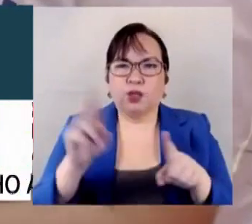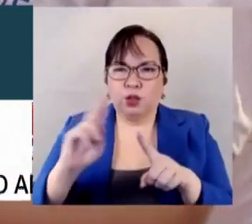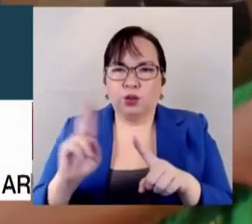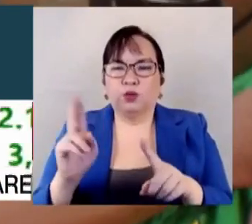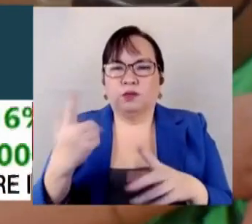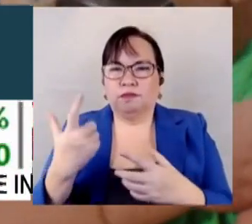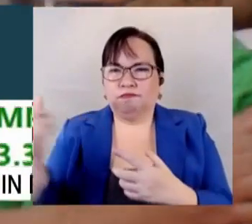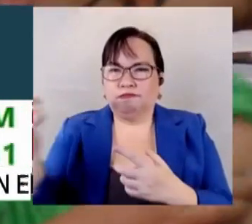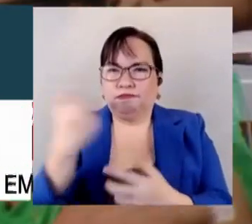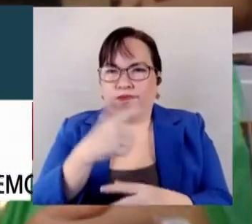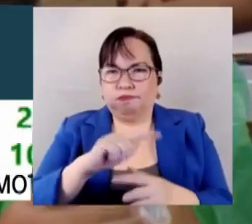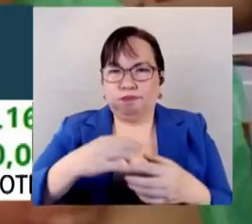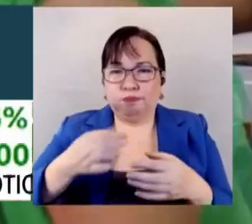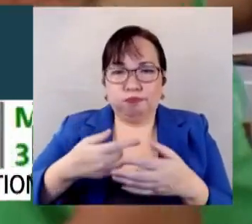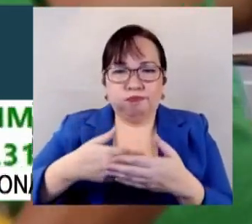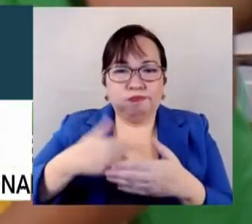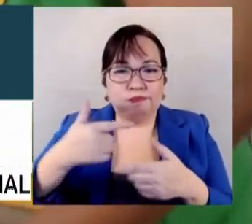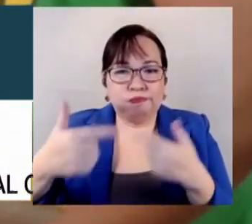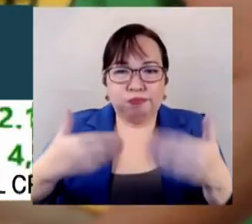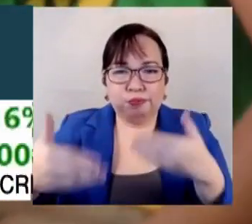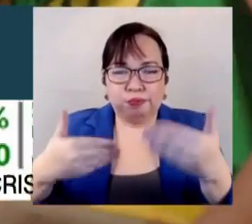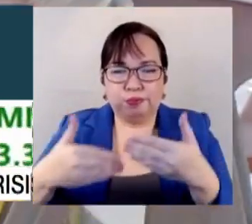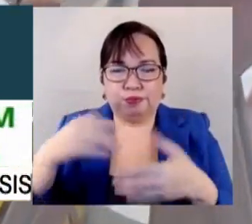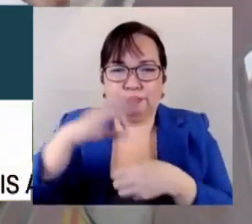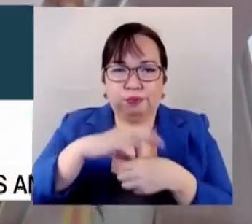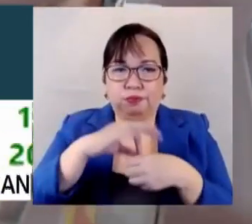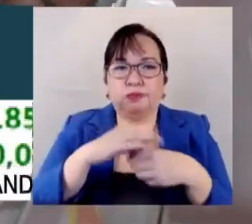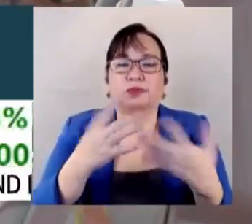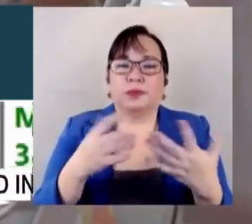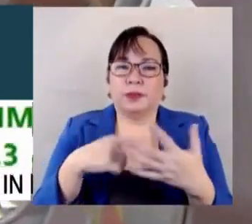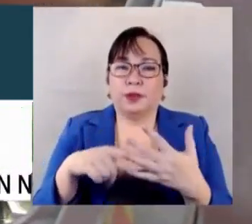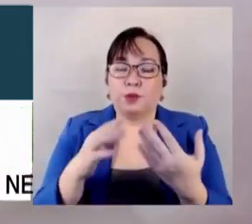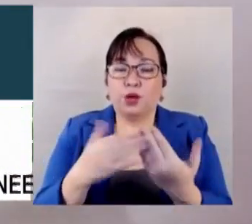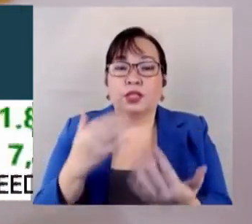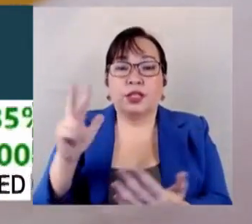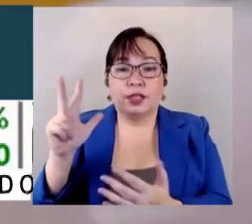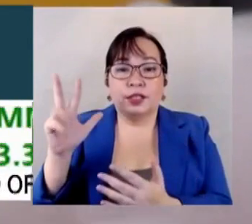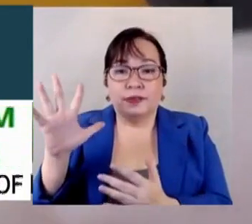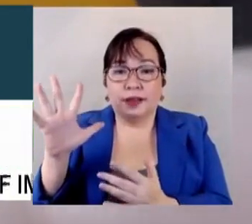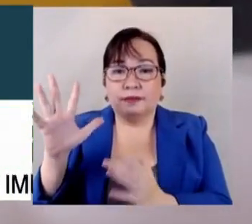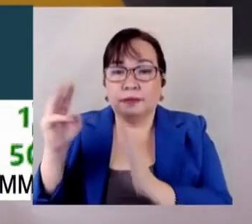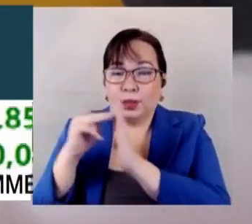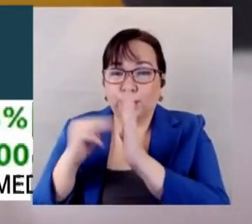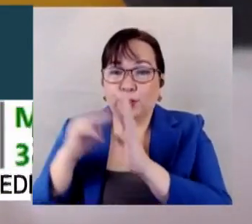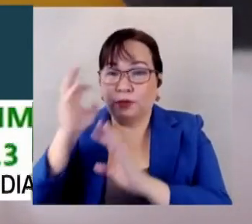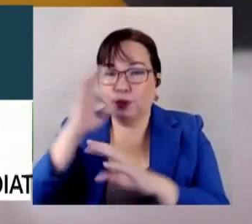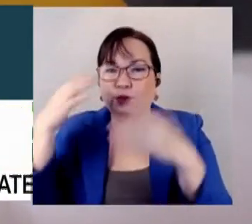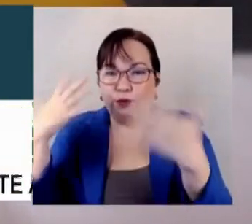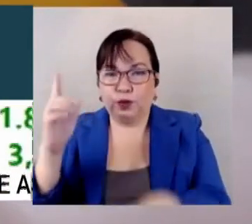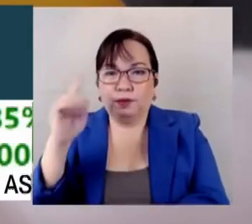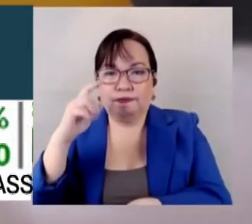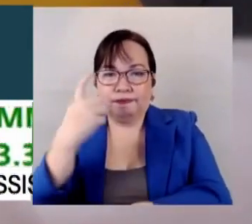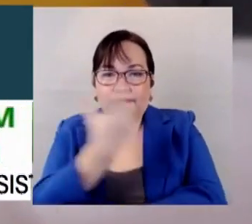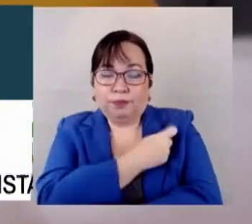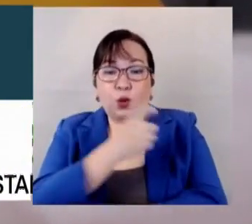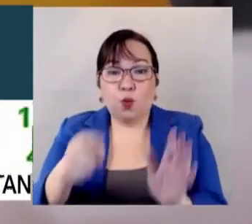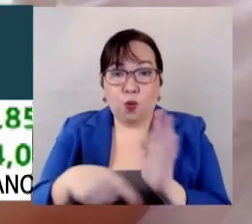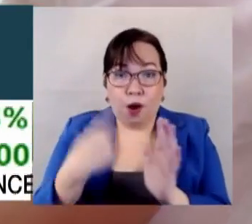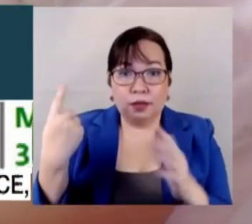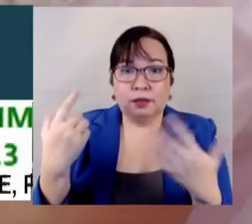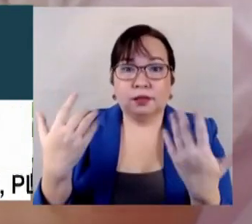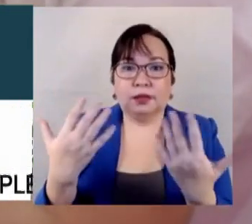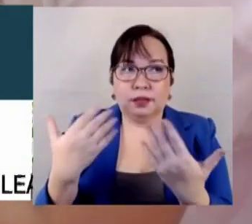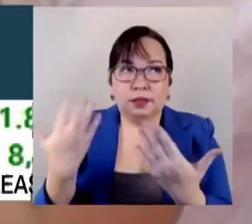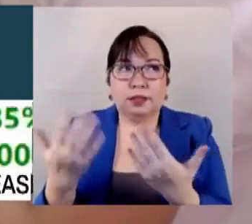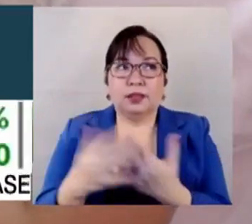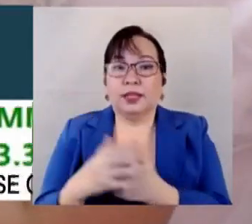And so far, more than 35 million Filipinos have received their first dose of a COVID vaccine, while over 30 million have been